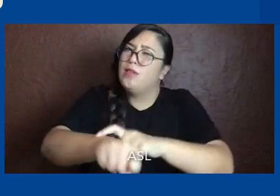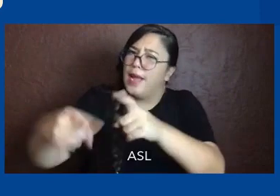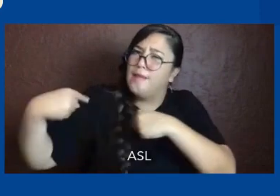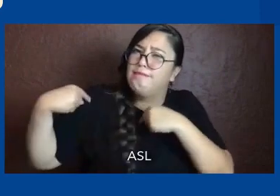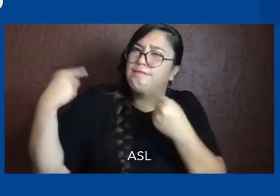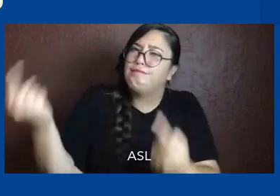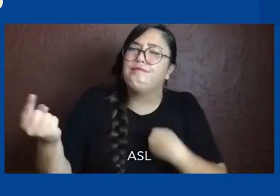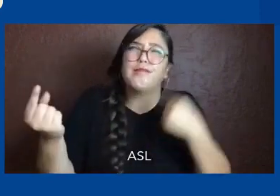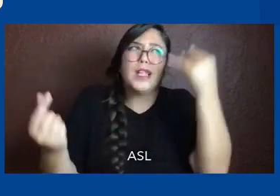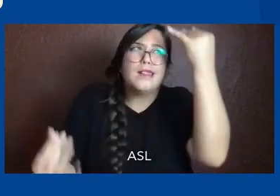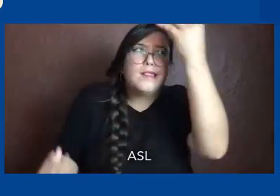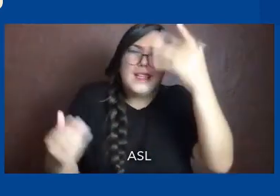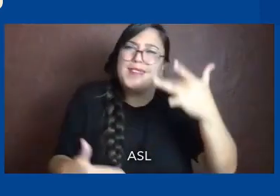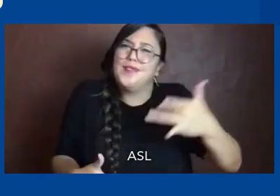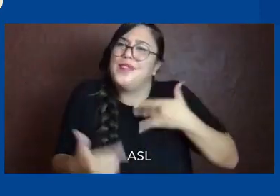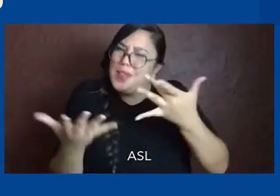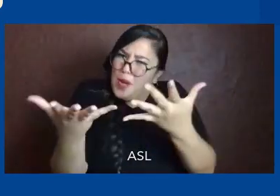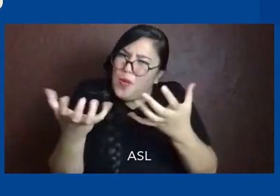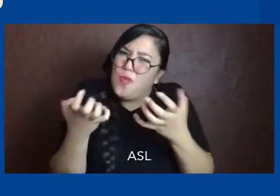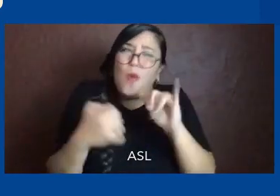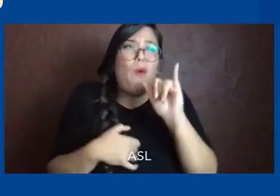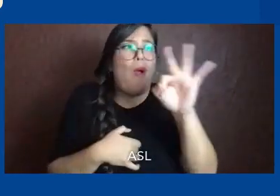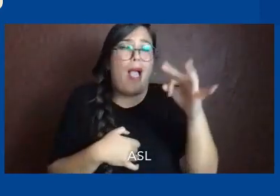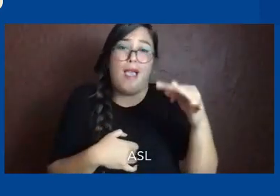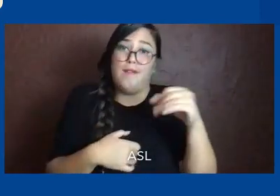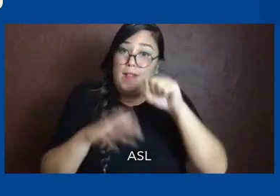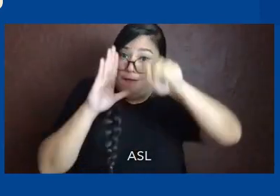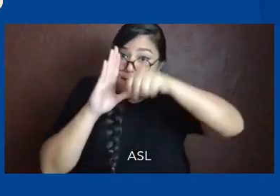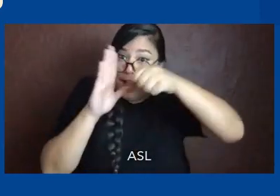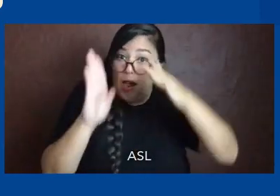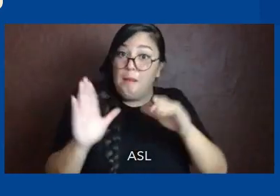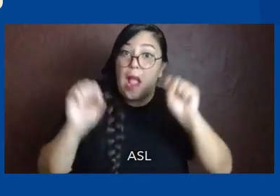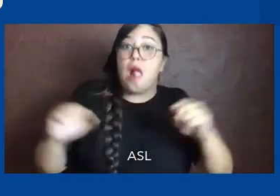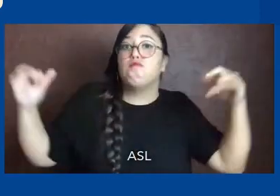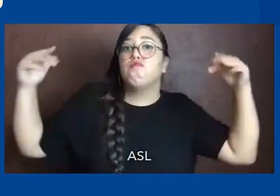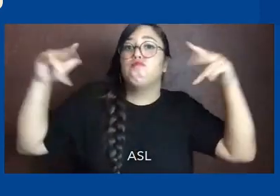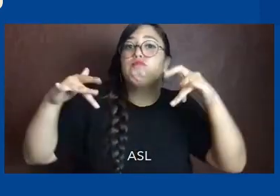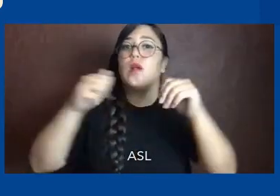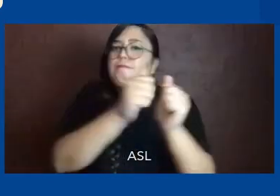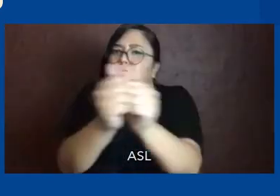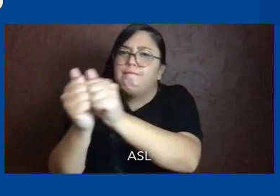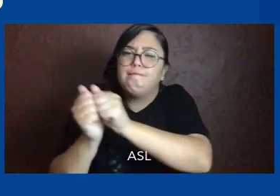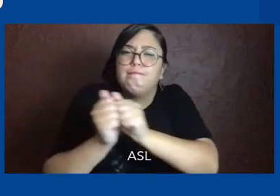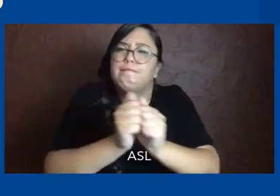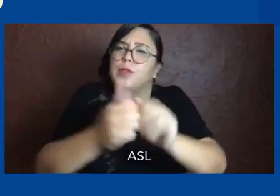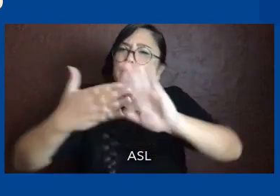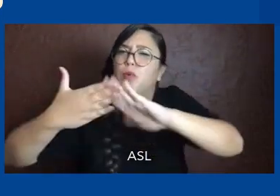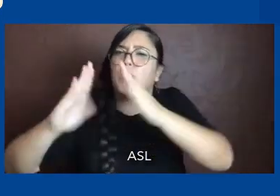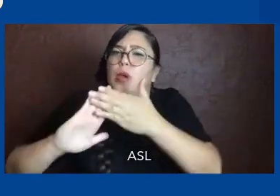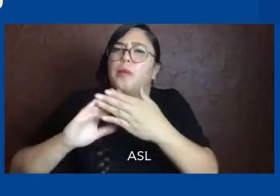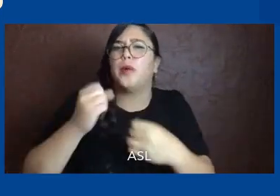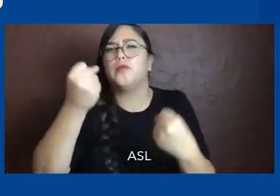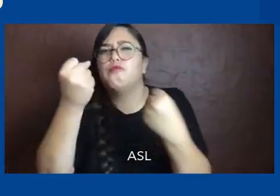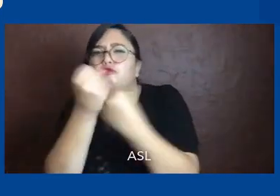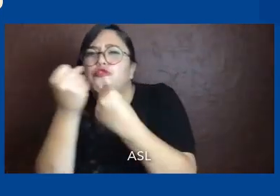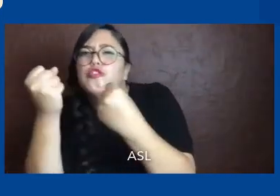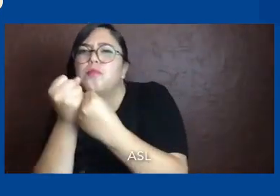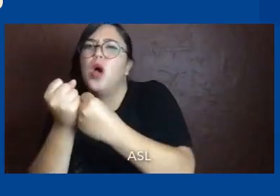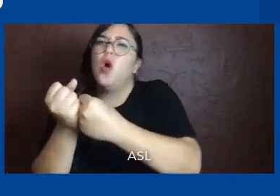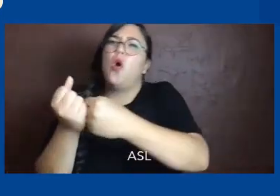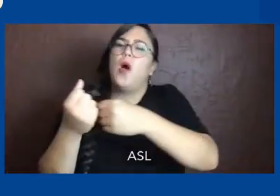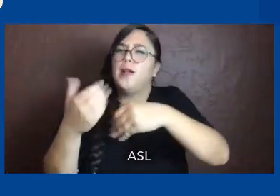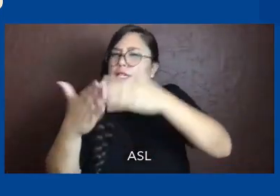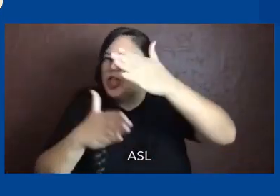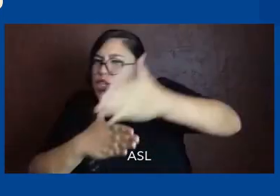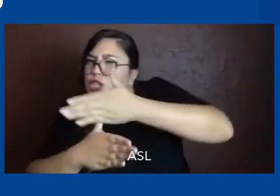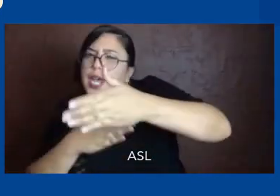could come together as a community, we could support each other a bit more. We could share all these hard-won lessons we'd all been learning